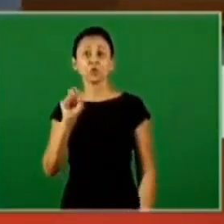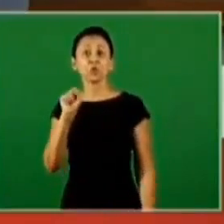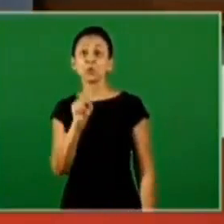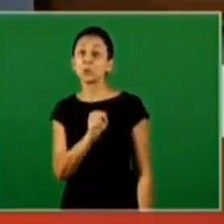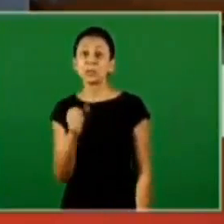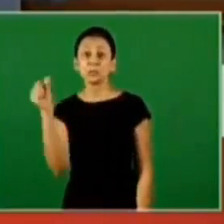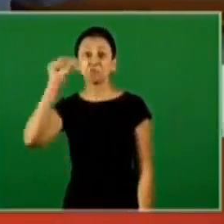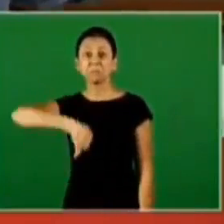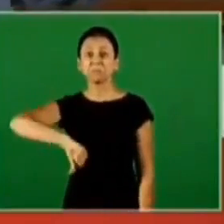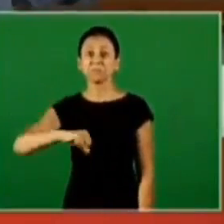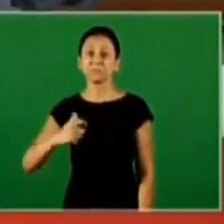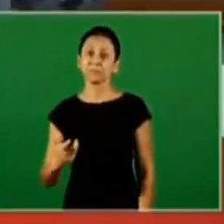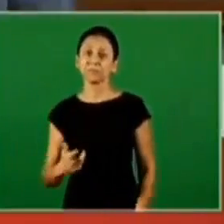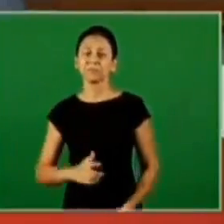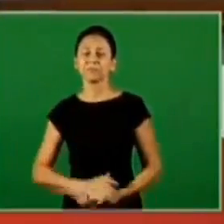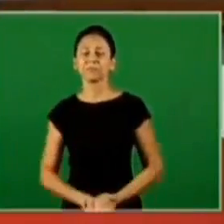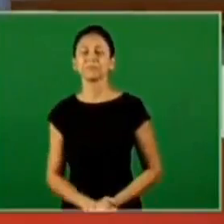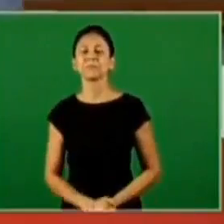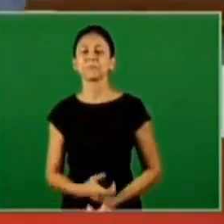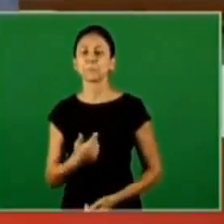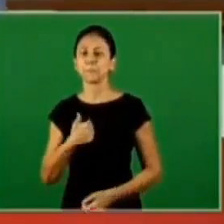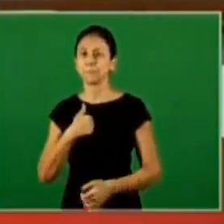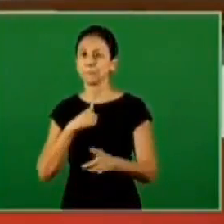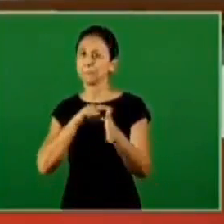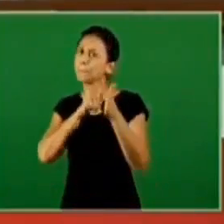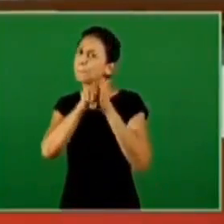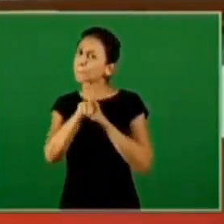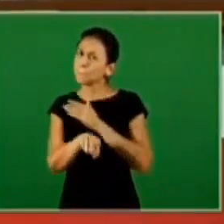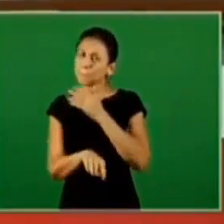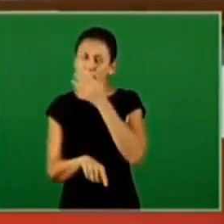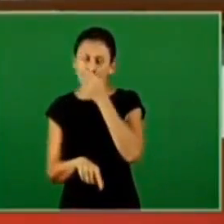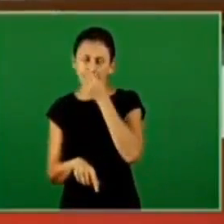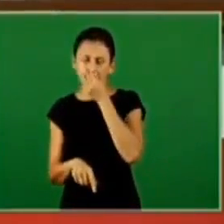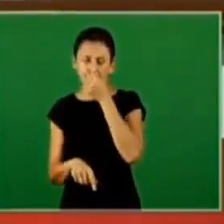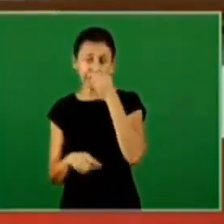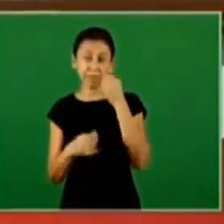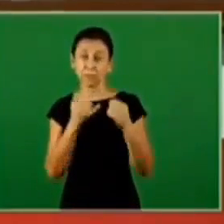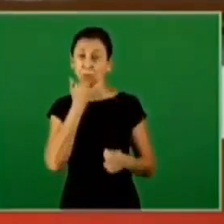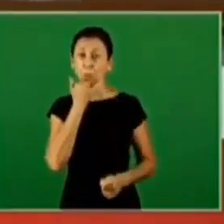care. It's not taking care of all the sick.